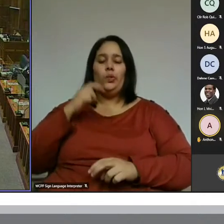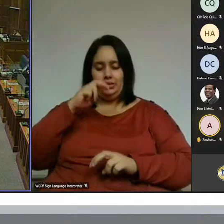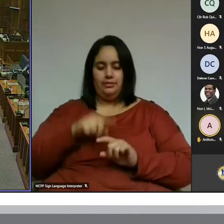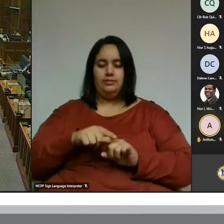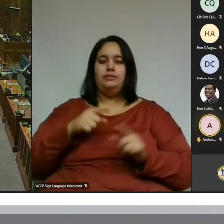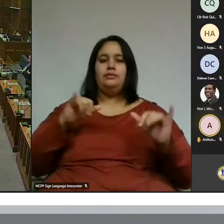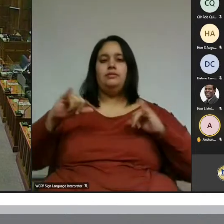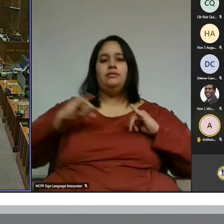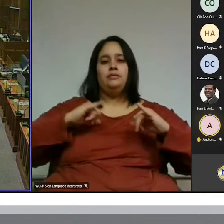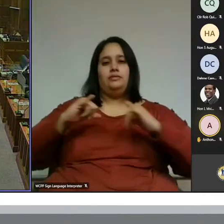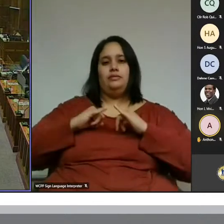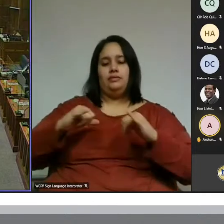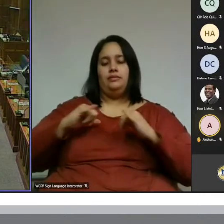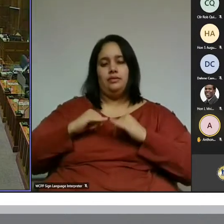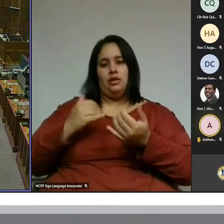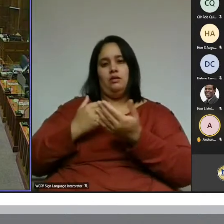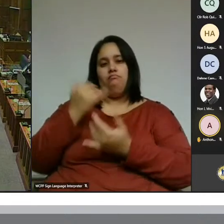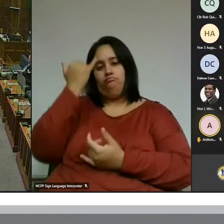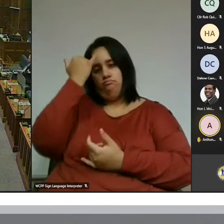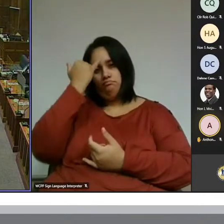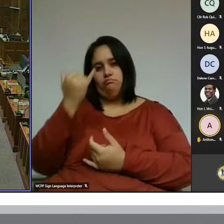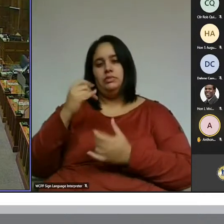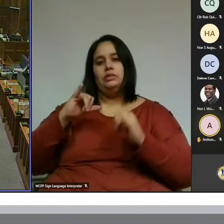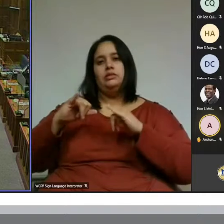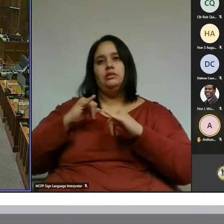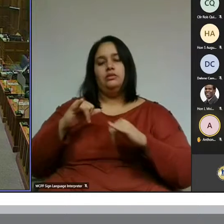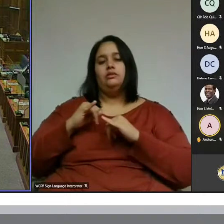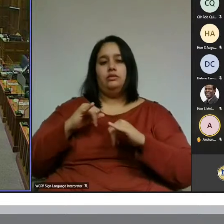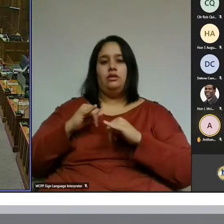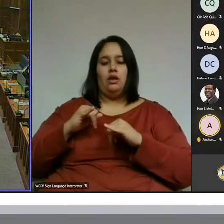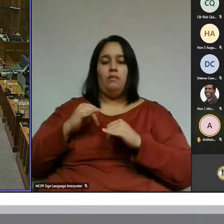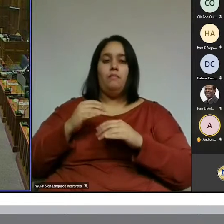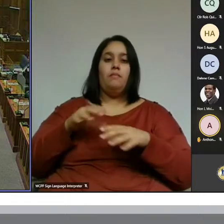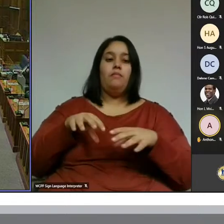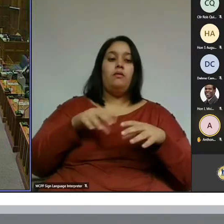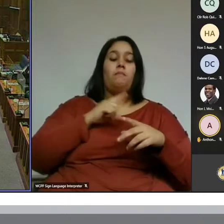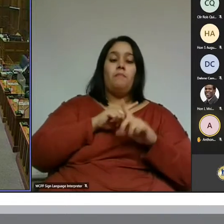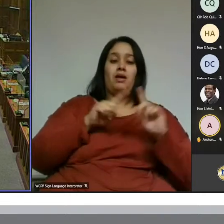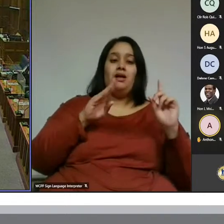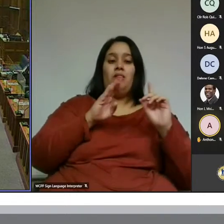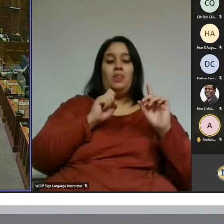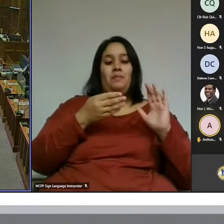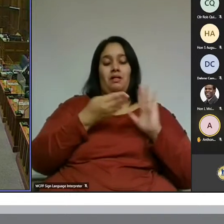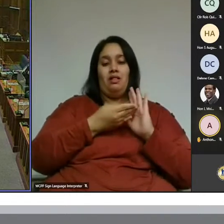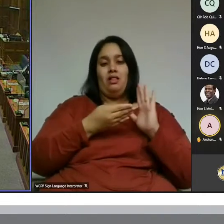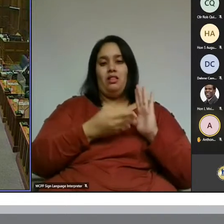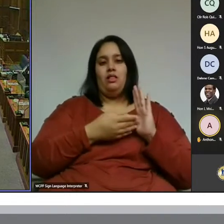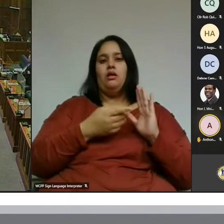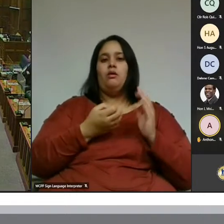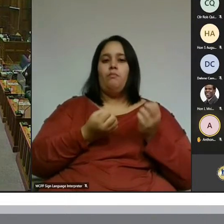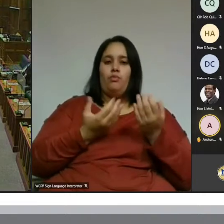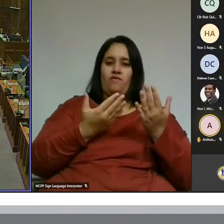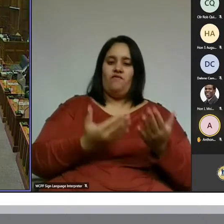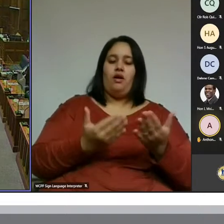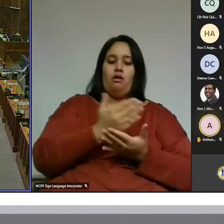mutually across the sector. The bill does make provision for a road subsidy.